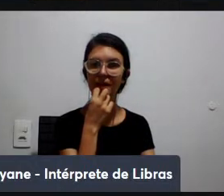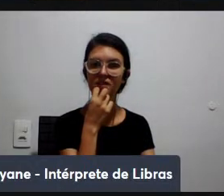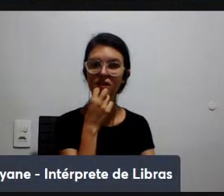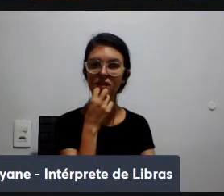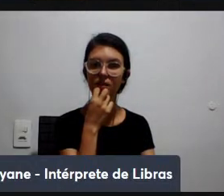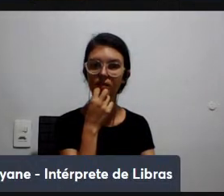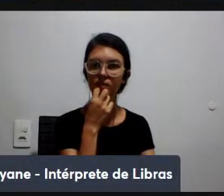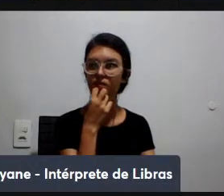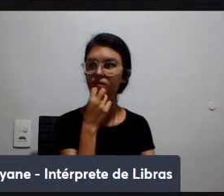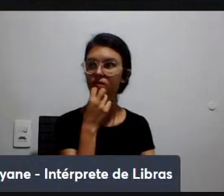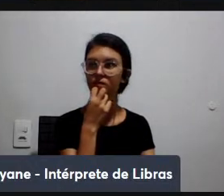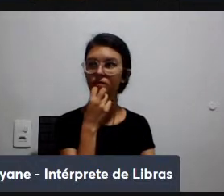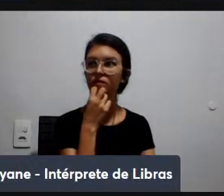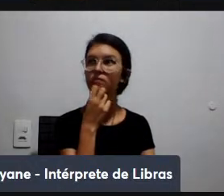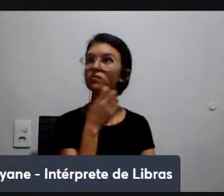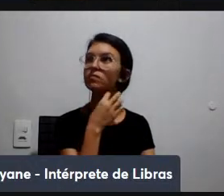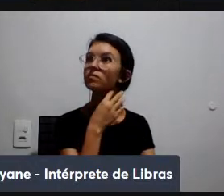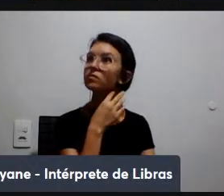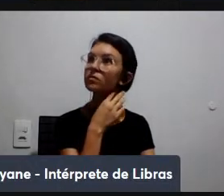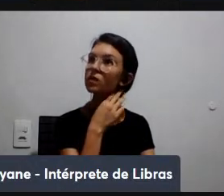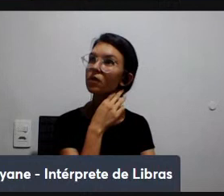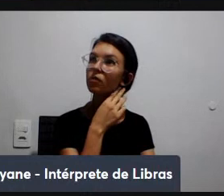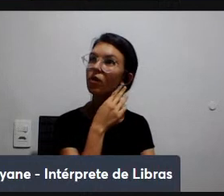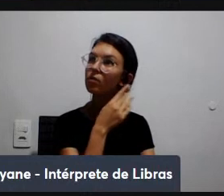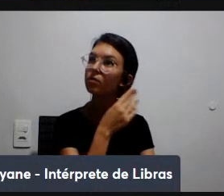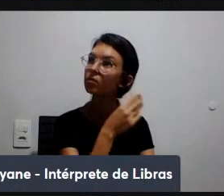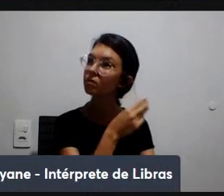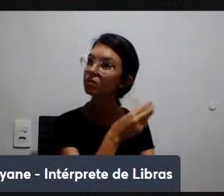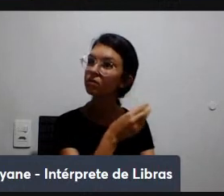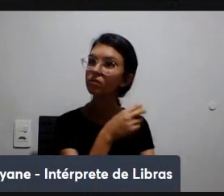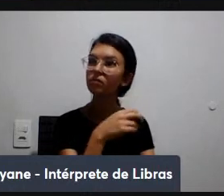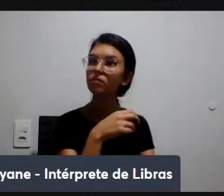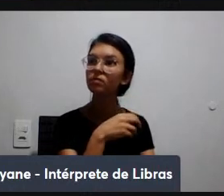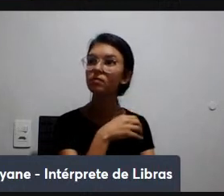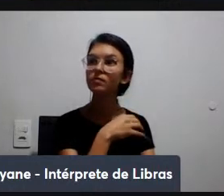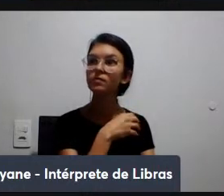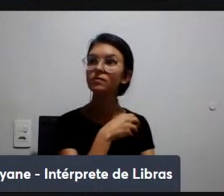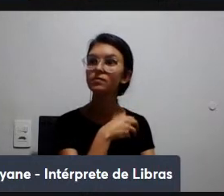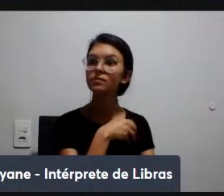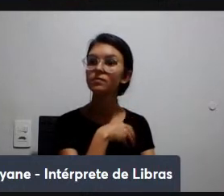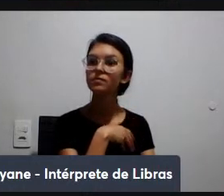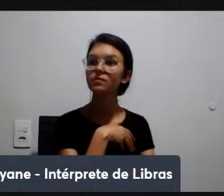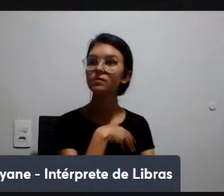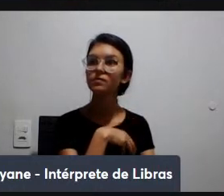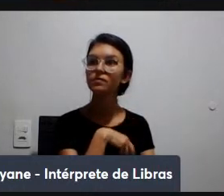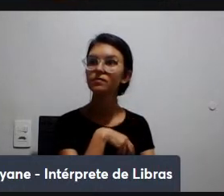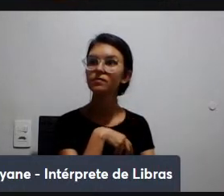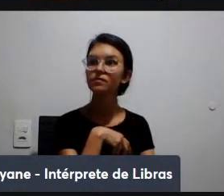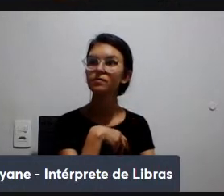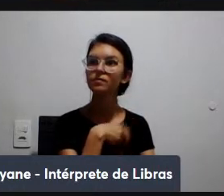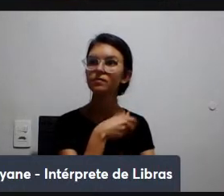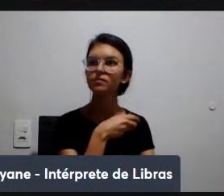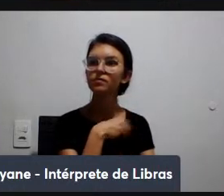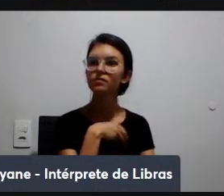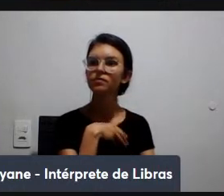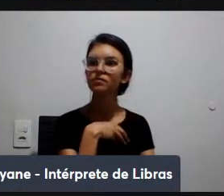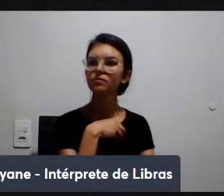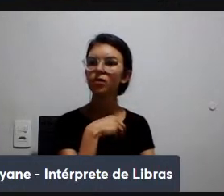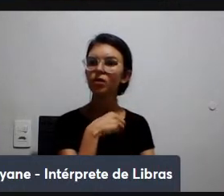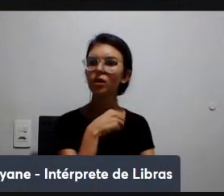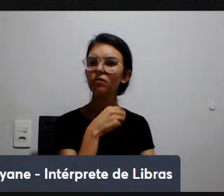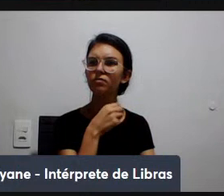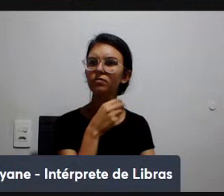to attempt to decolonize the field of comparative education by putting it back